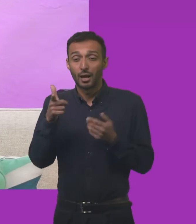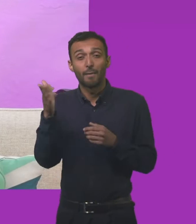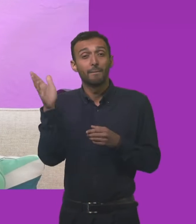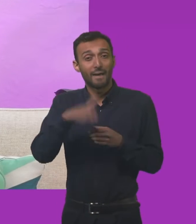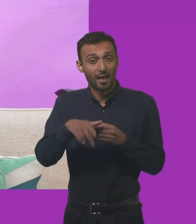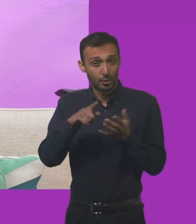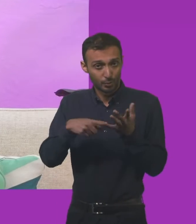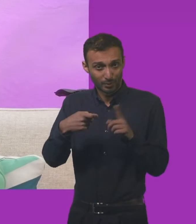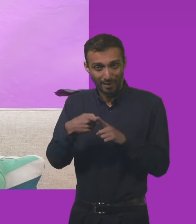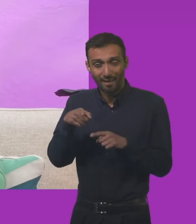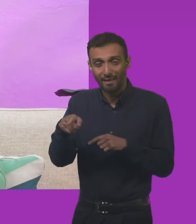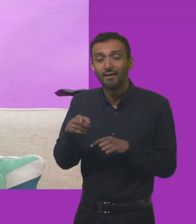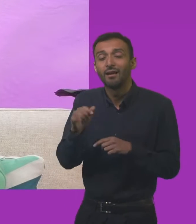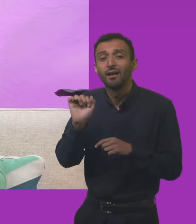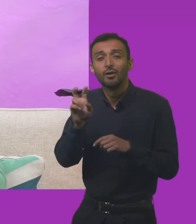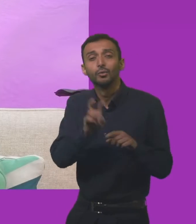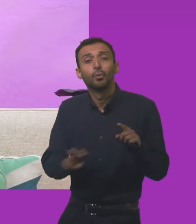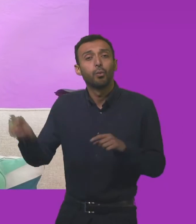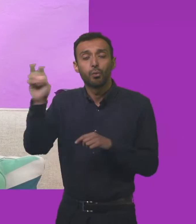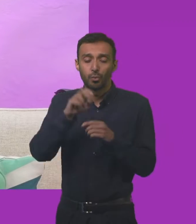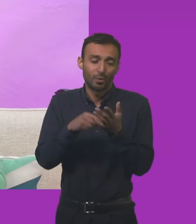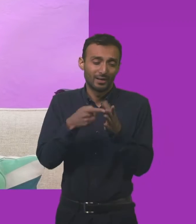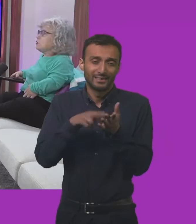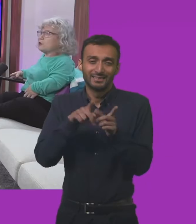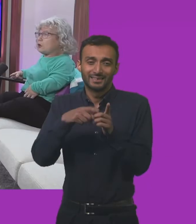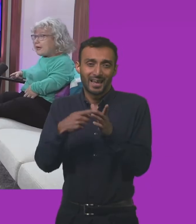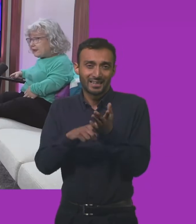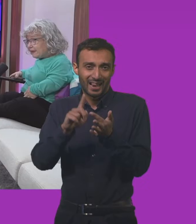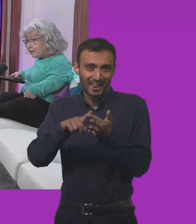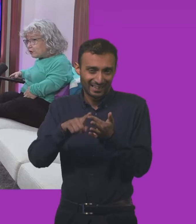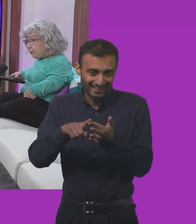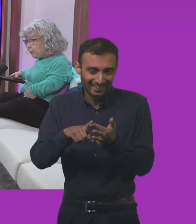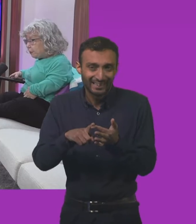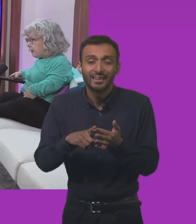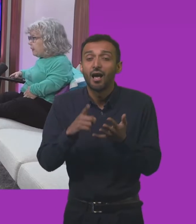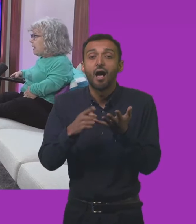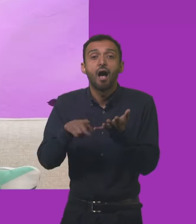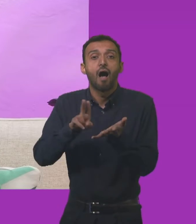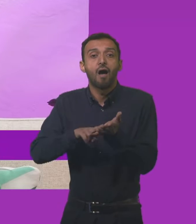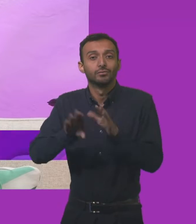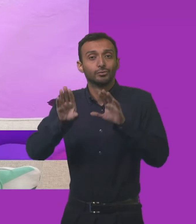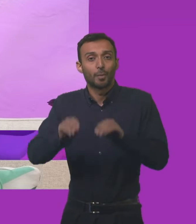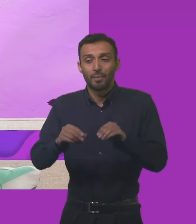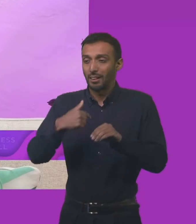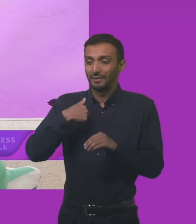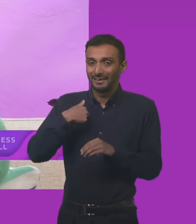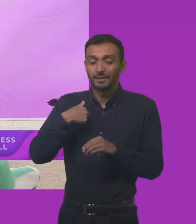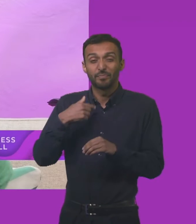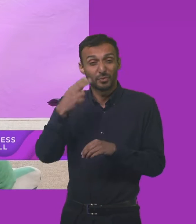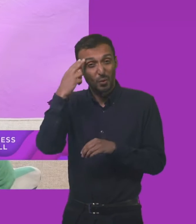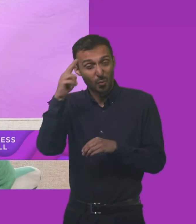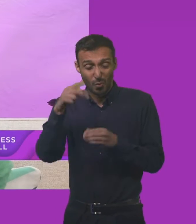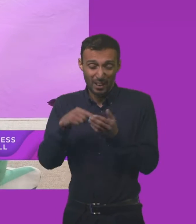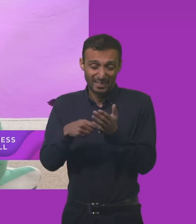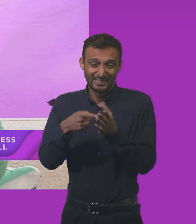your Tanyalee Unstoppable Me show. What's that show about? So it's called Tanyalee Unstoppable Me, and a lot's changed